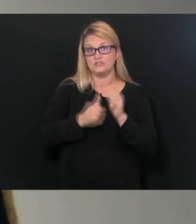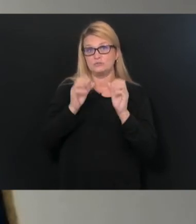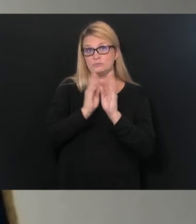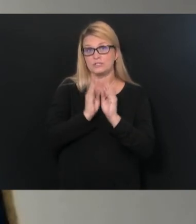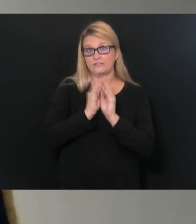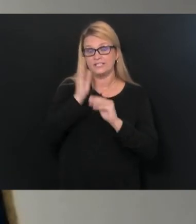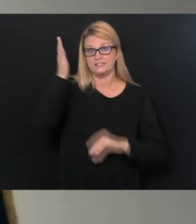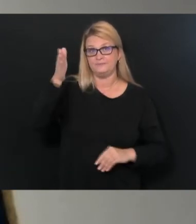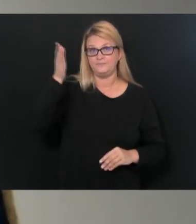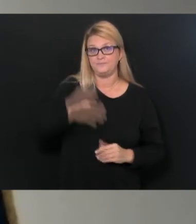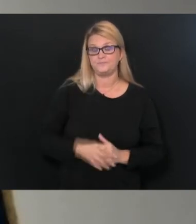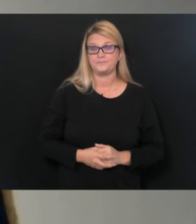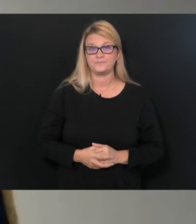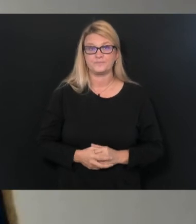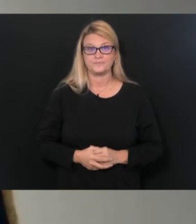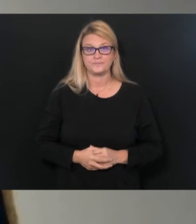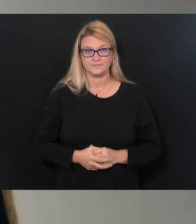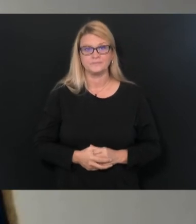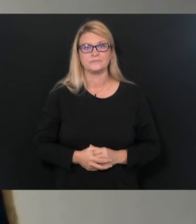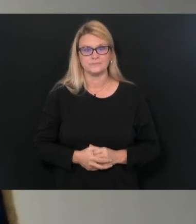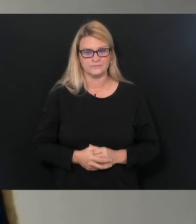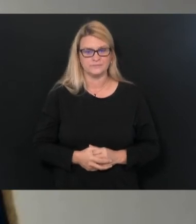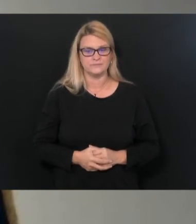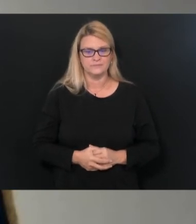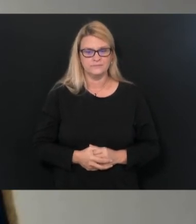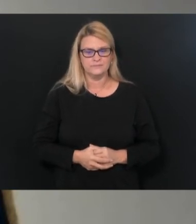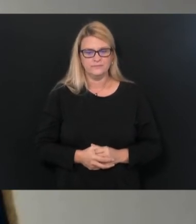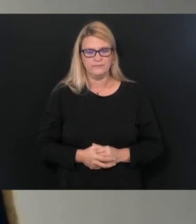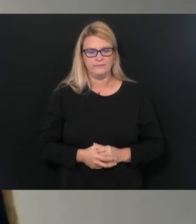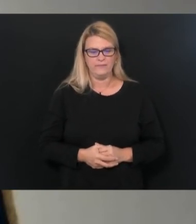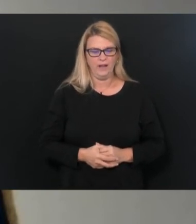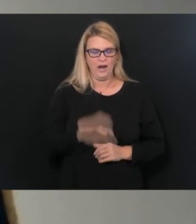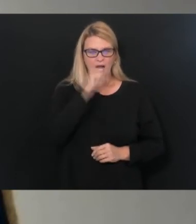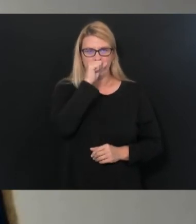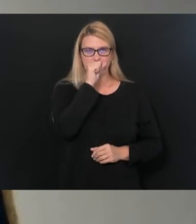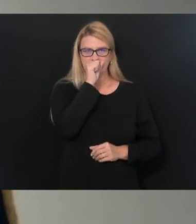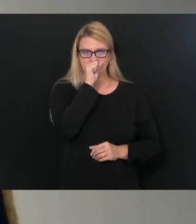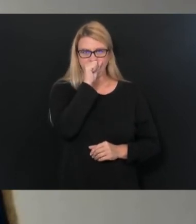press briefing to let you know where we are on that. So thank you. Good question. Thank you.